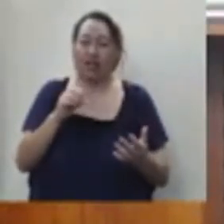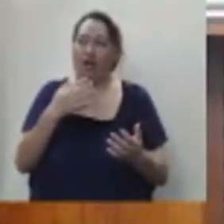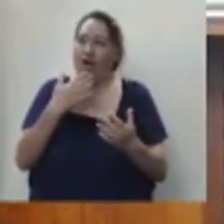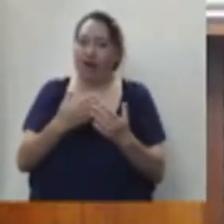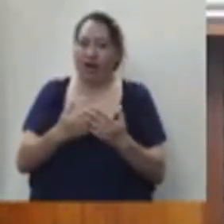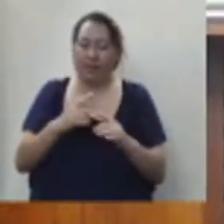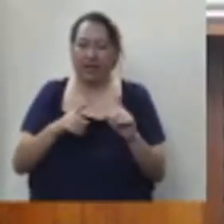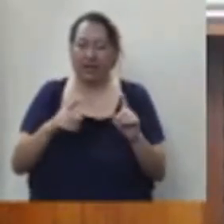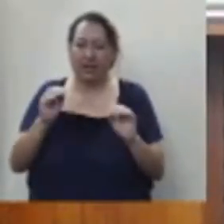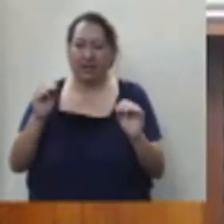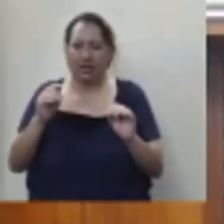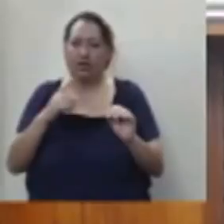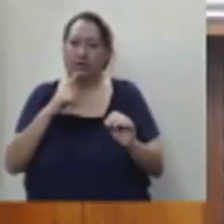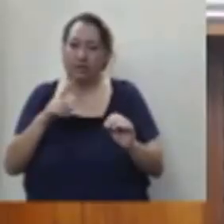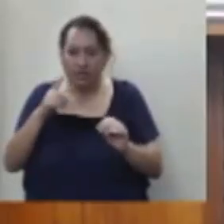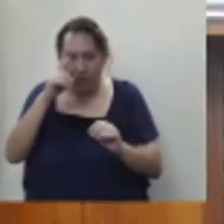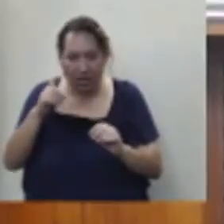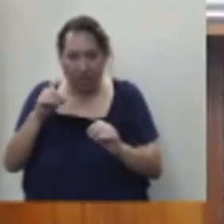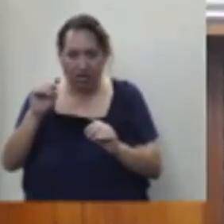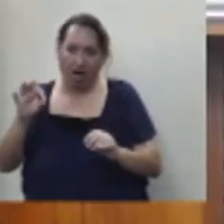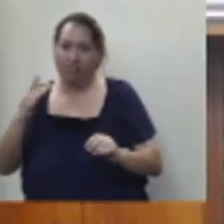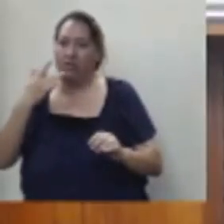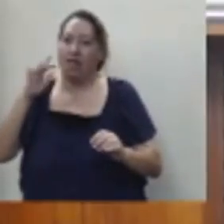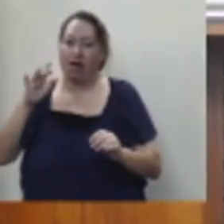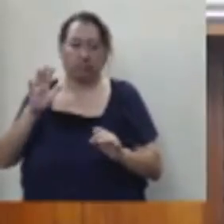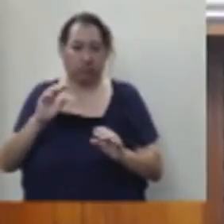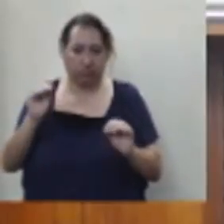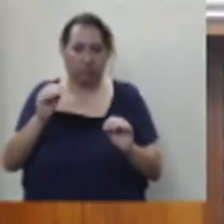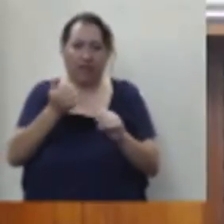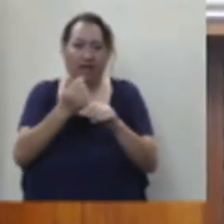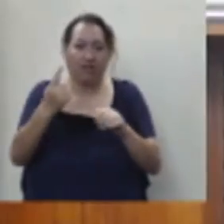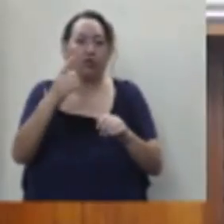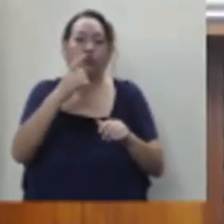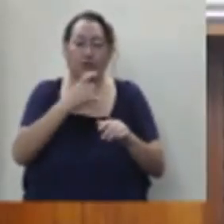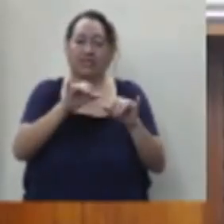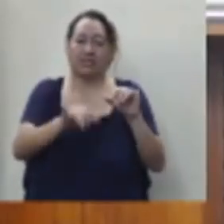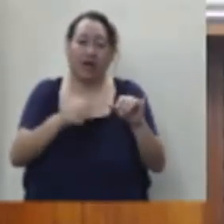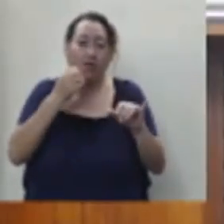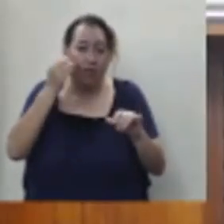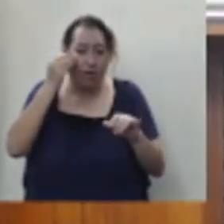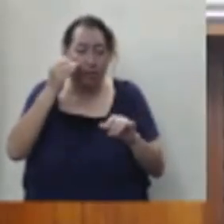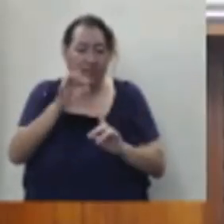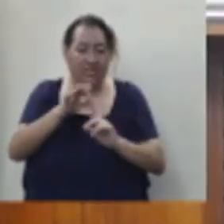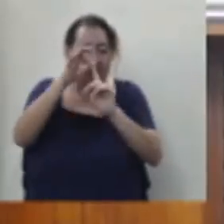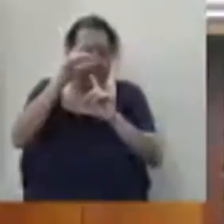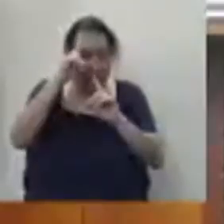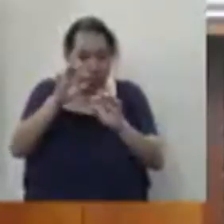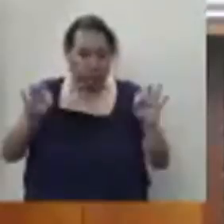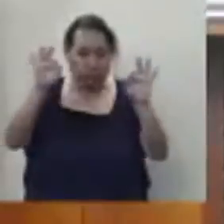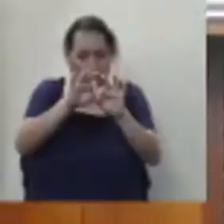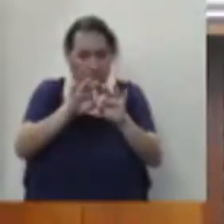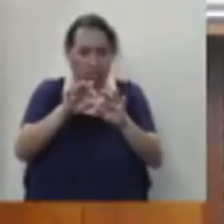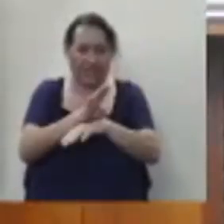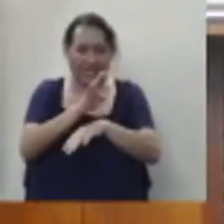is a matter of luck. Everyone who stays home, except for essential business and exercises